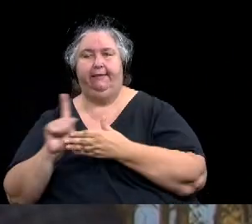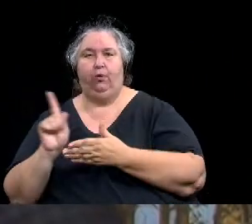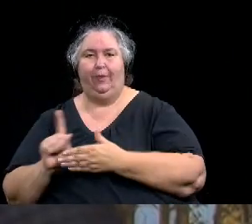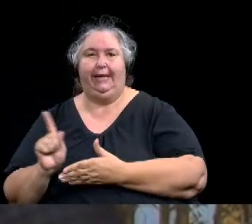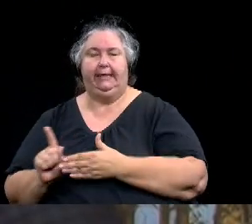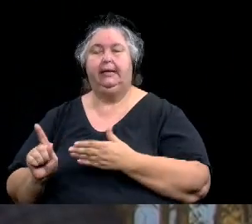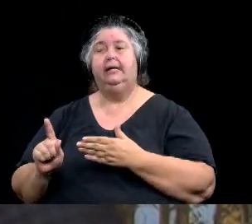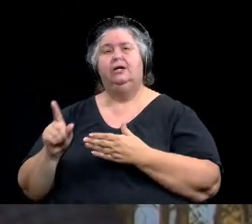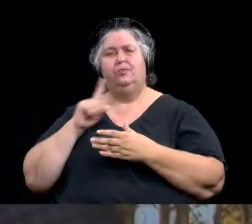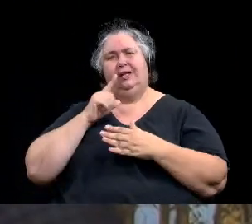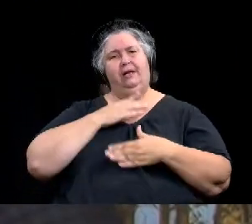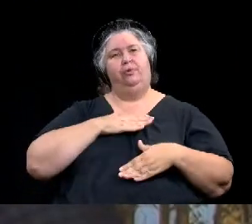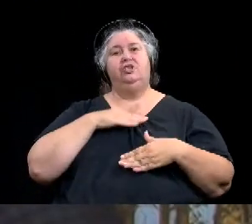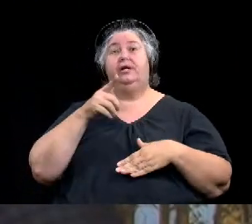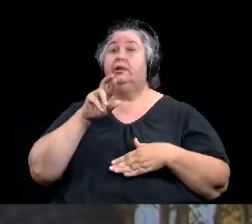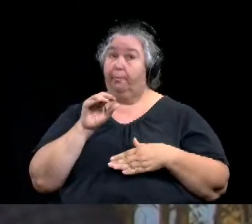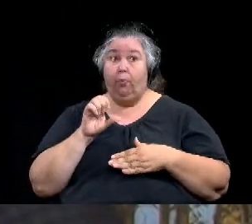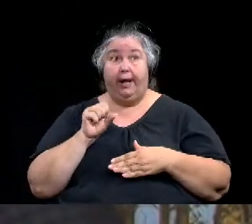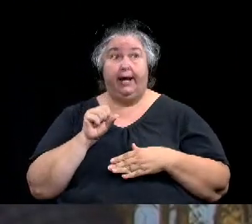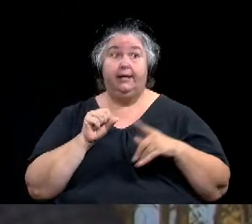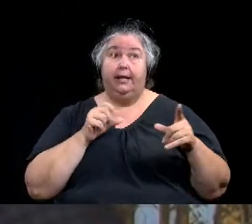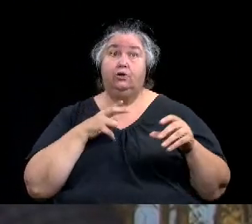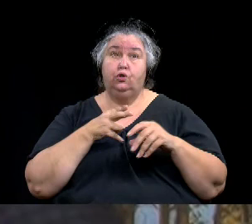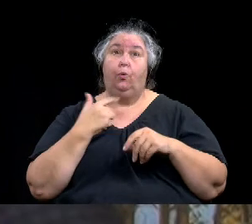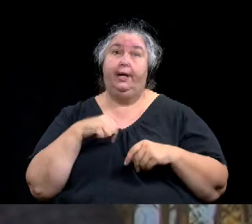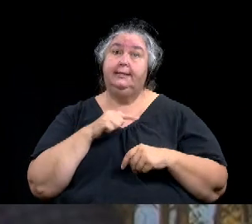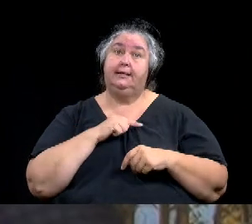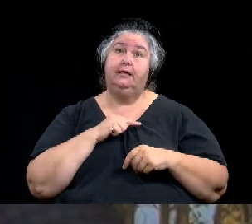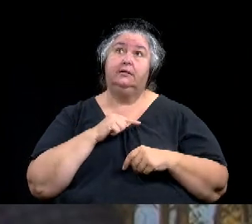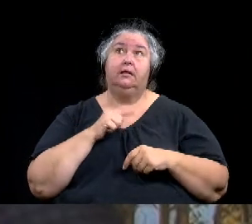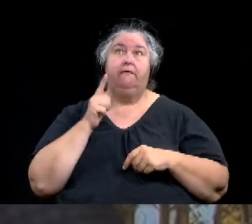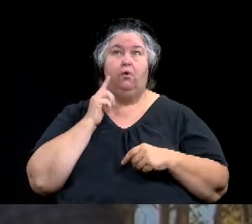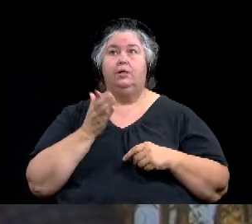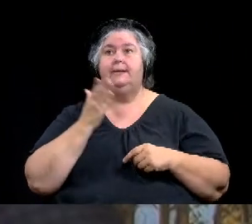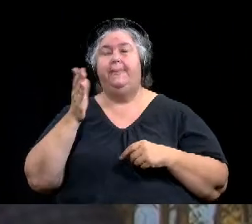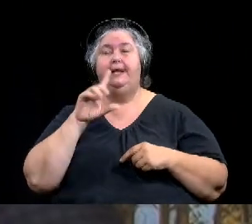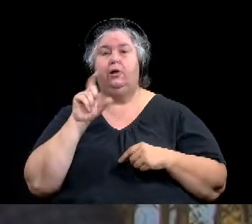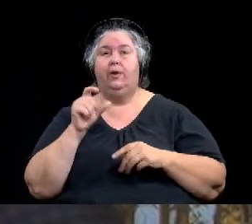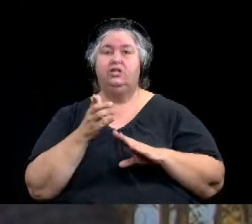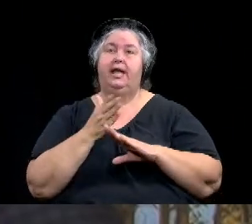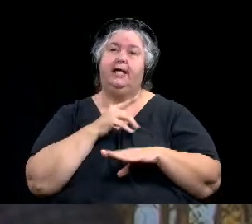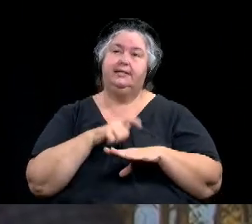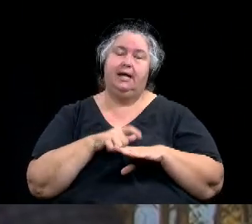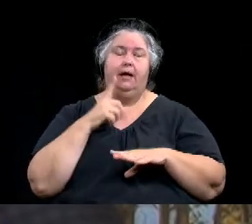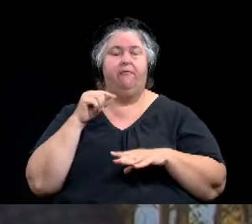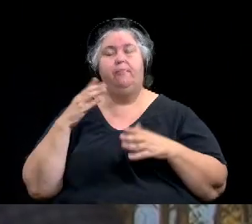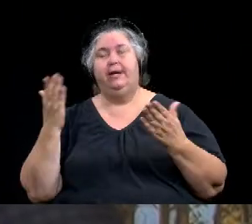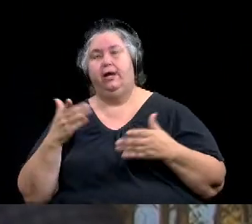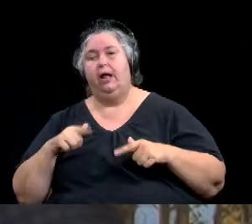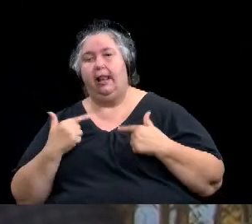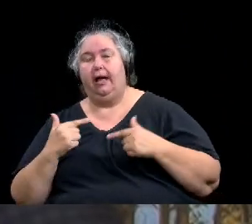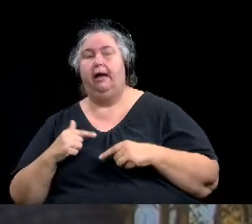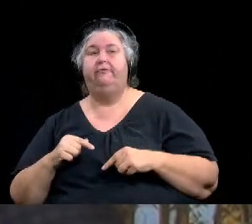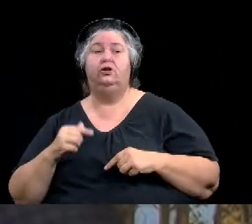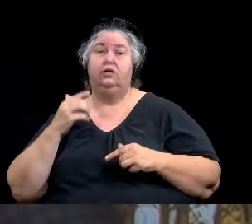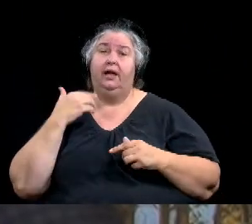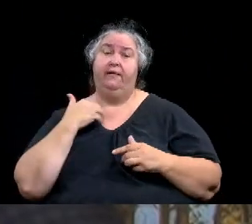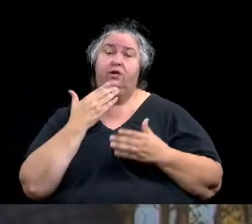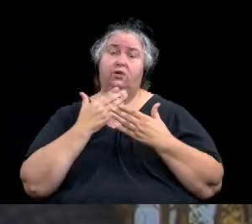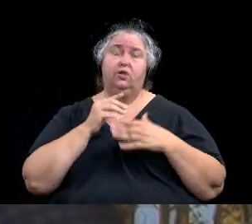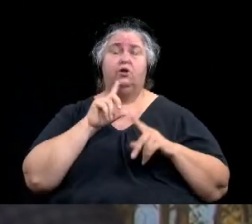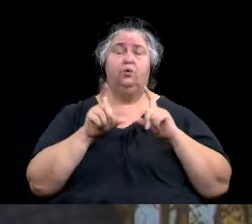really appreciate the press that joins us for submitting questions ahead of time and then for being here live. I think having good questions from the